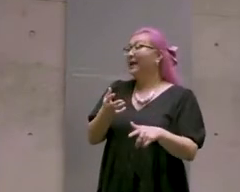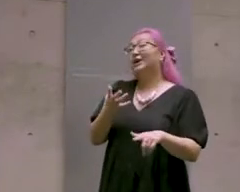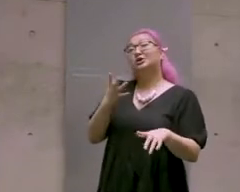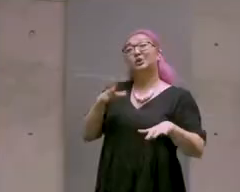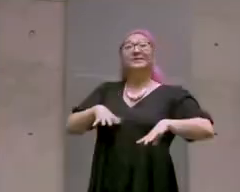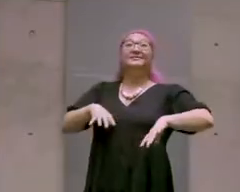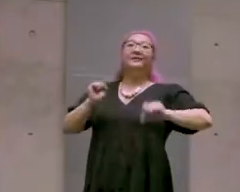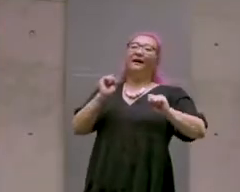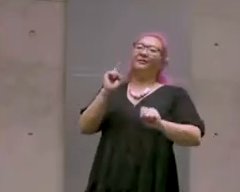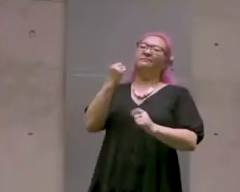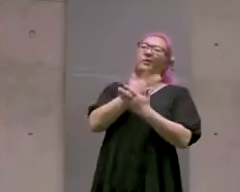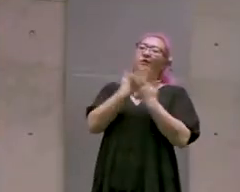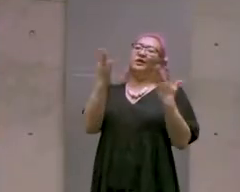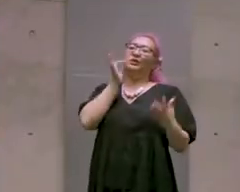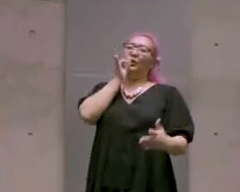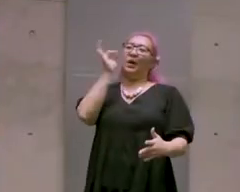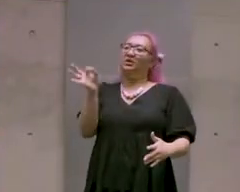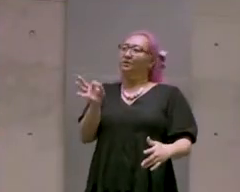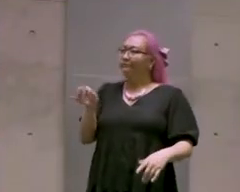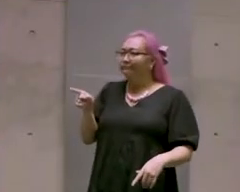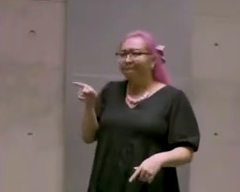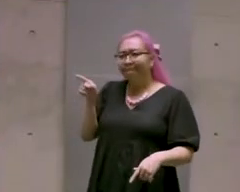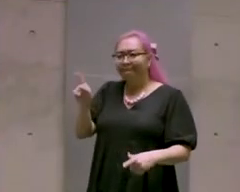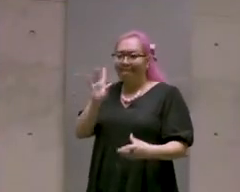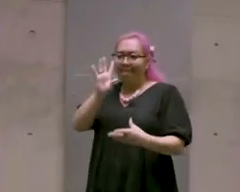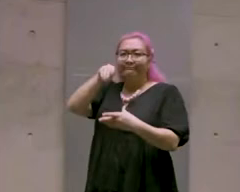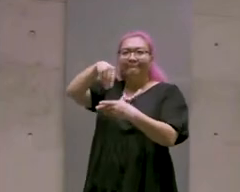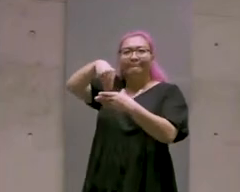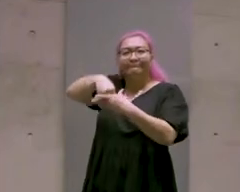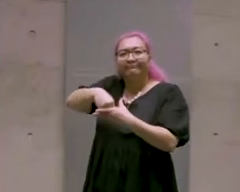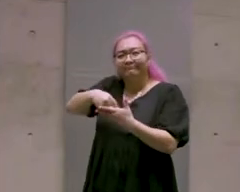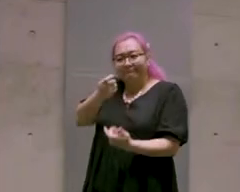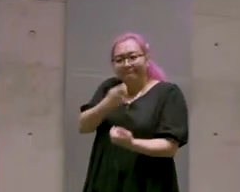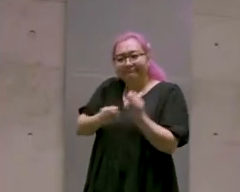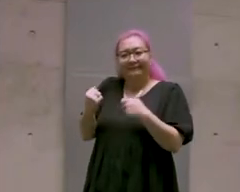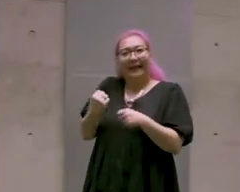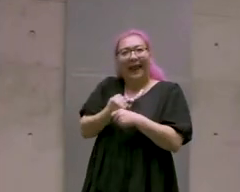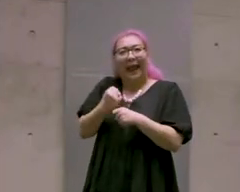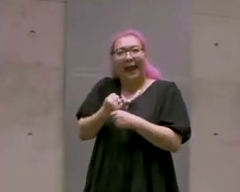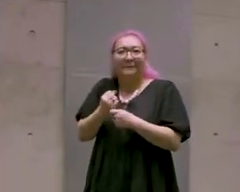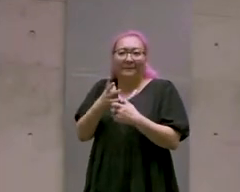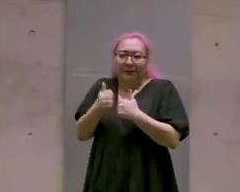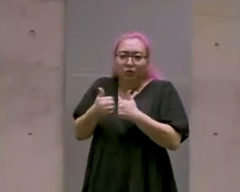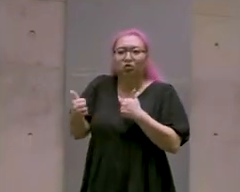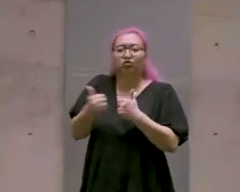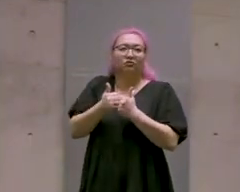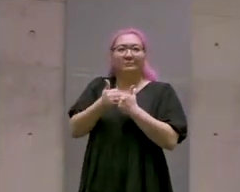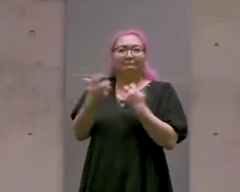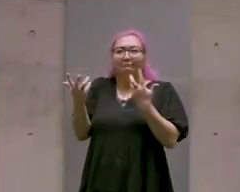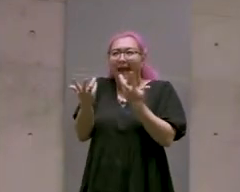obvious question, but how did you get into the games industry and why?